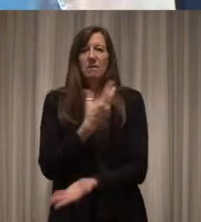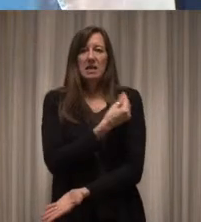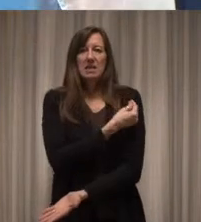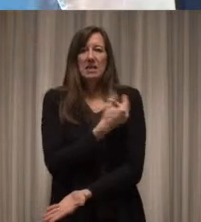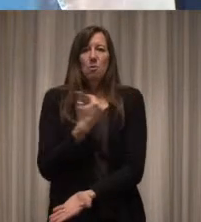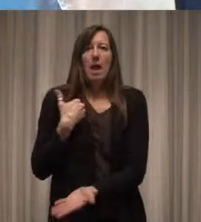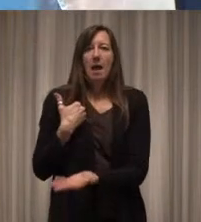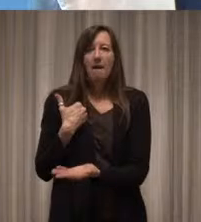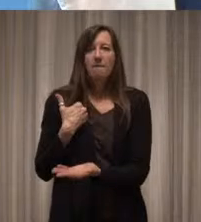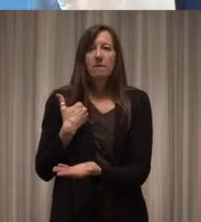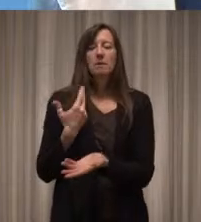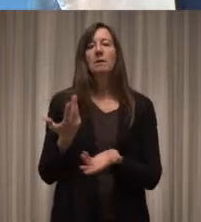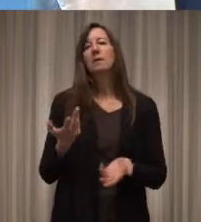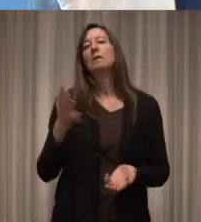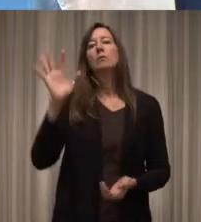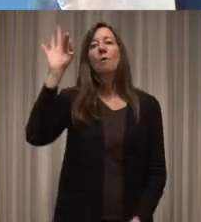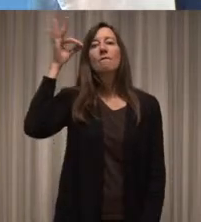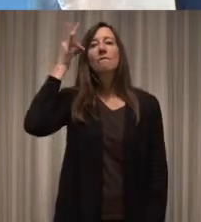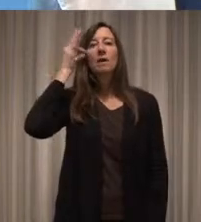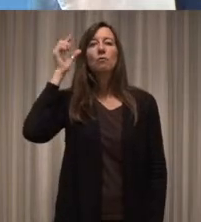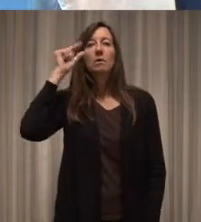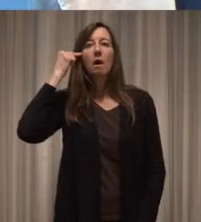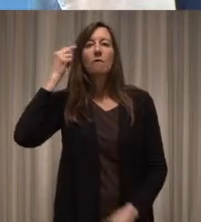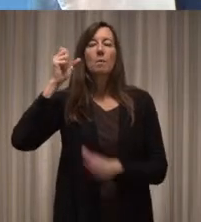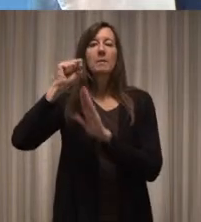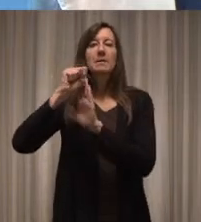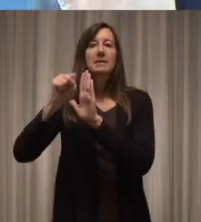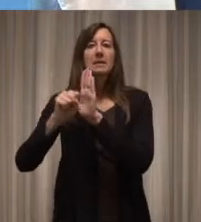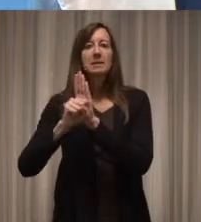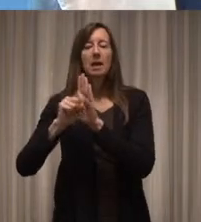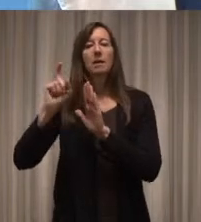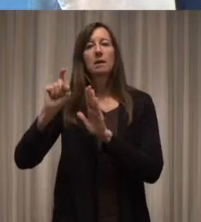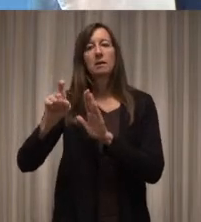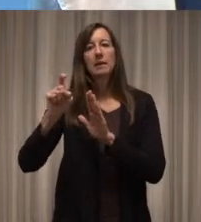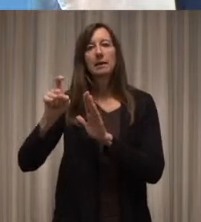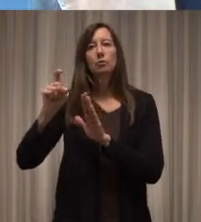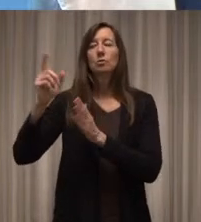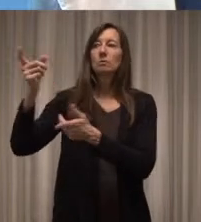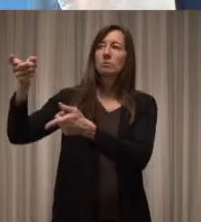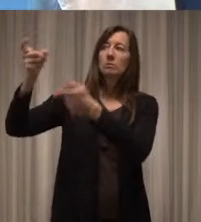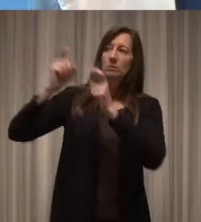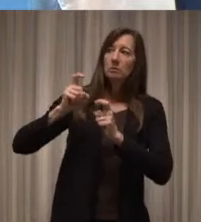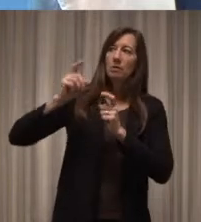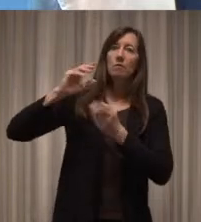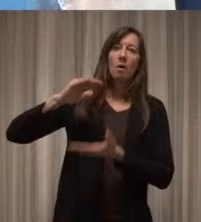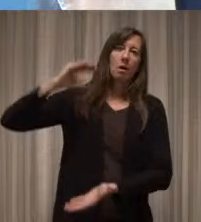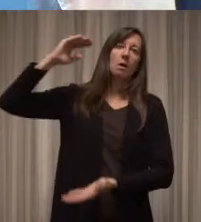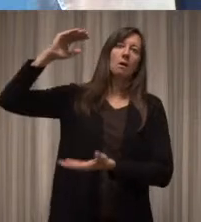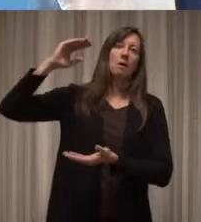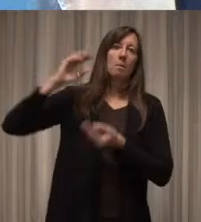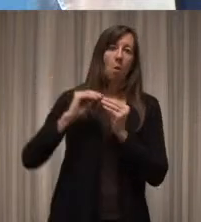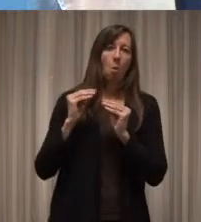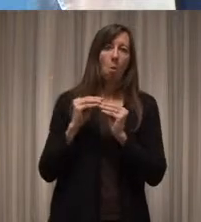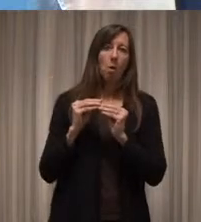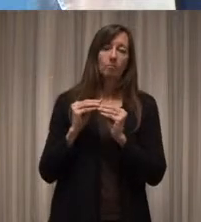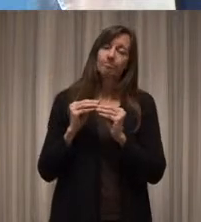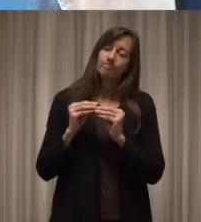and federal government, we will continue to have longer waits than we would like. Again, we're going to do